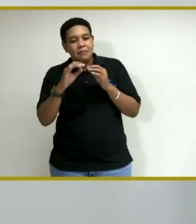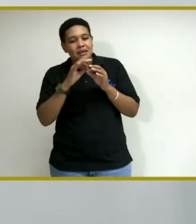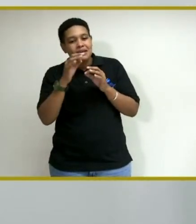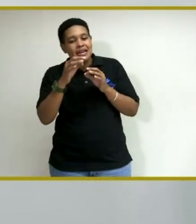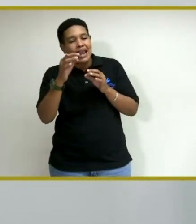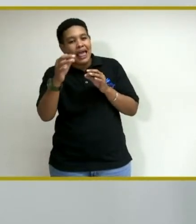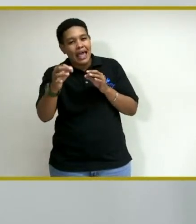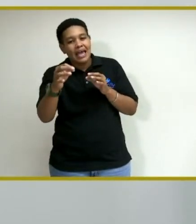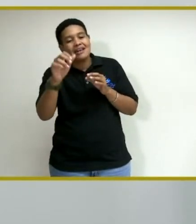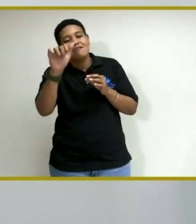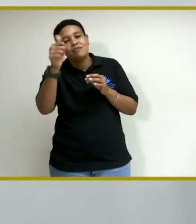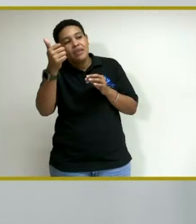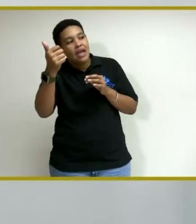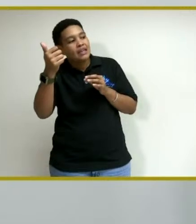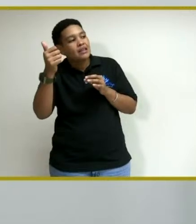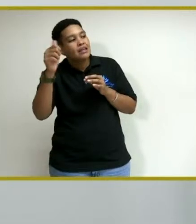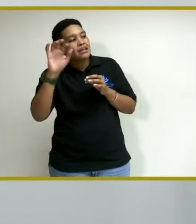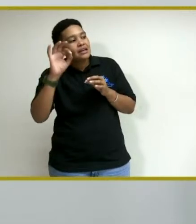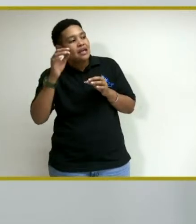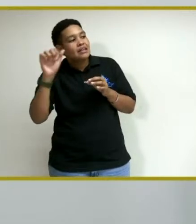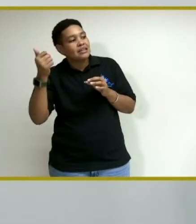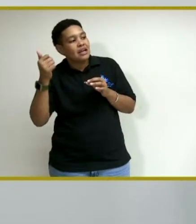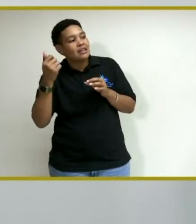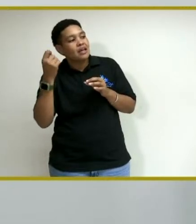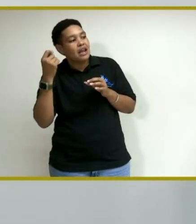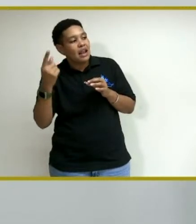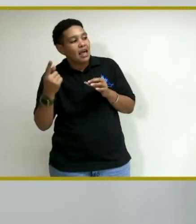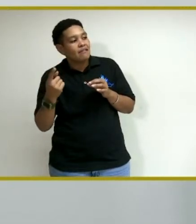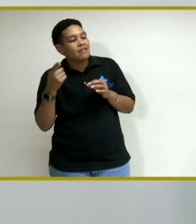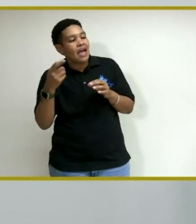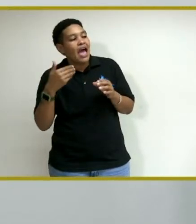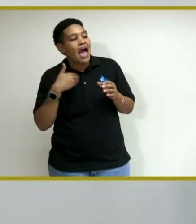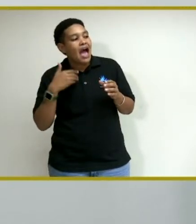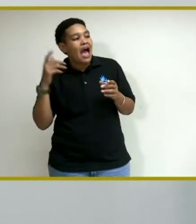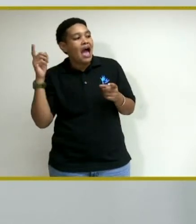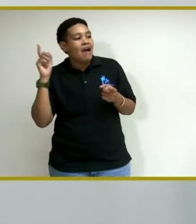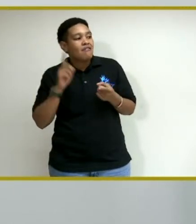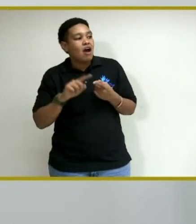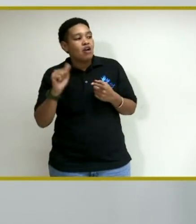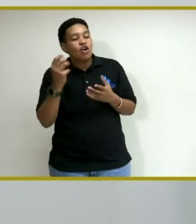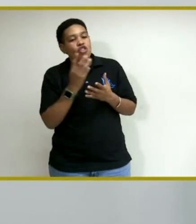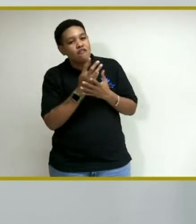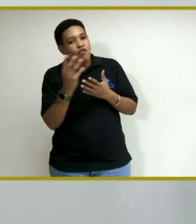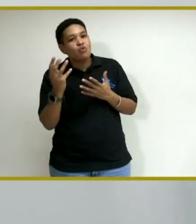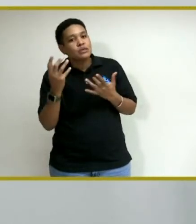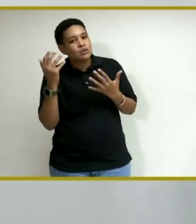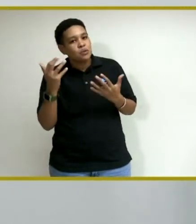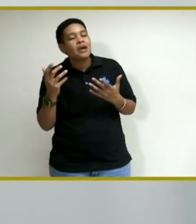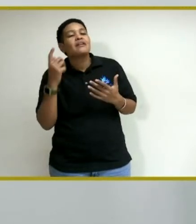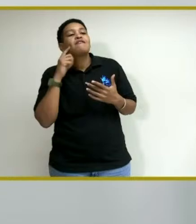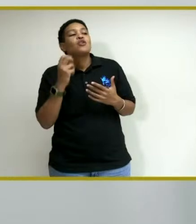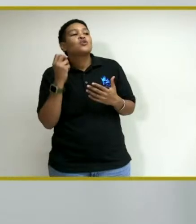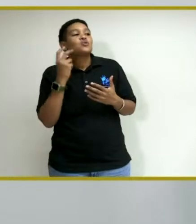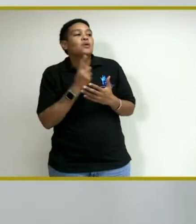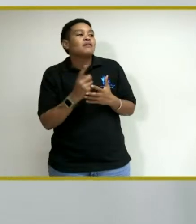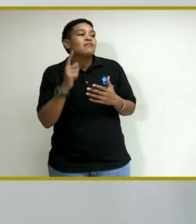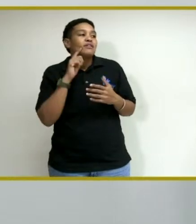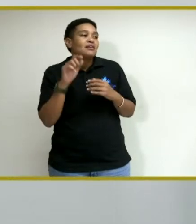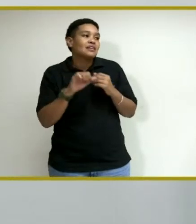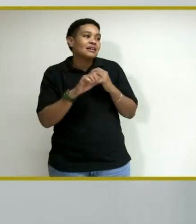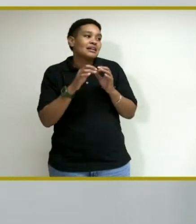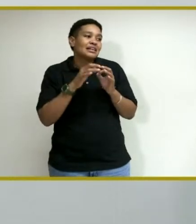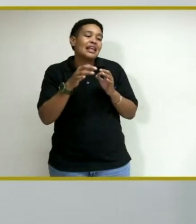10th, 9th or 10th or 11th. They have another 4 weeks to go. So what it is a delay as opposed